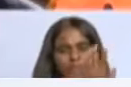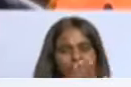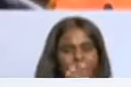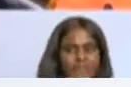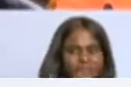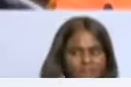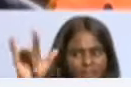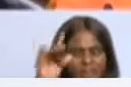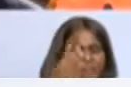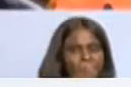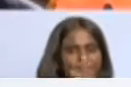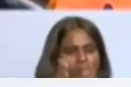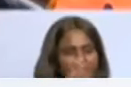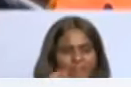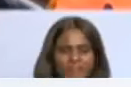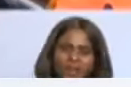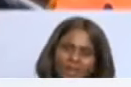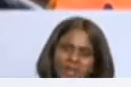infrastructure